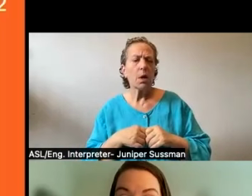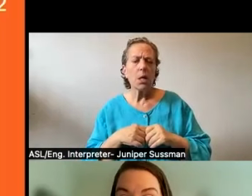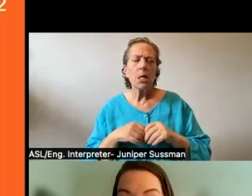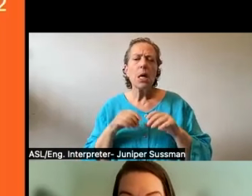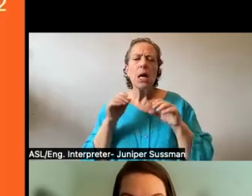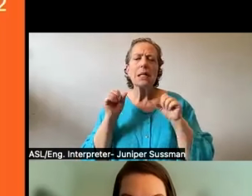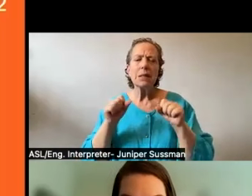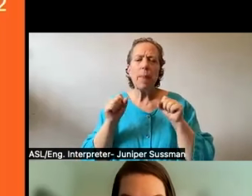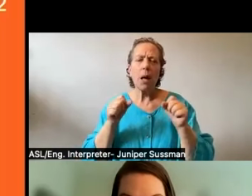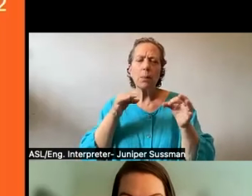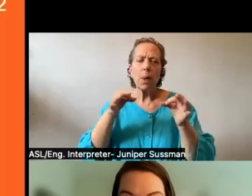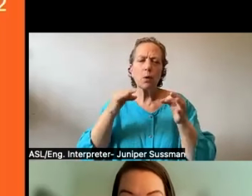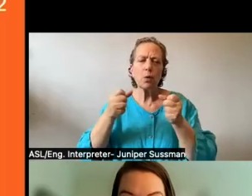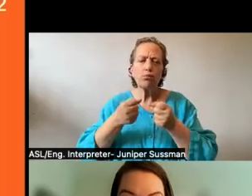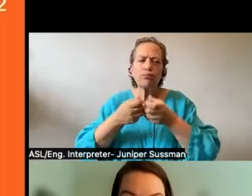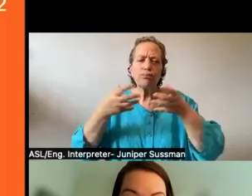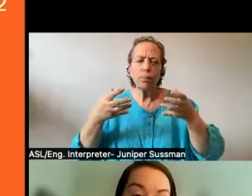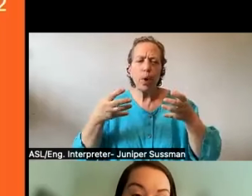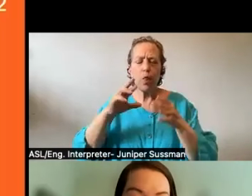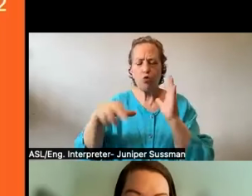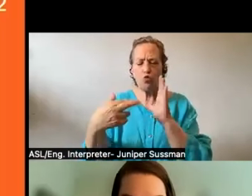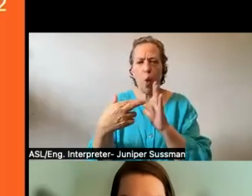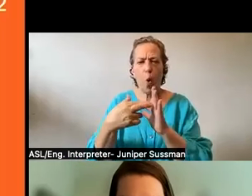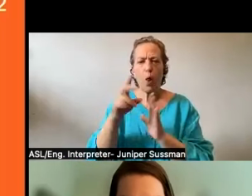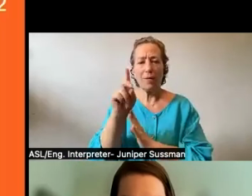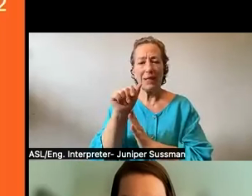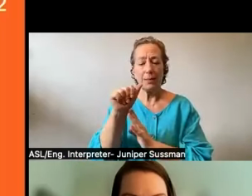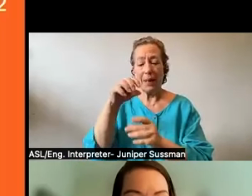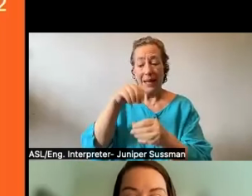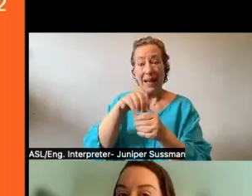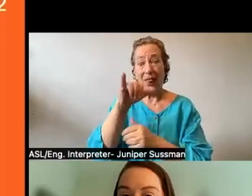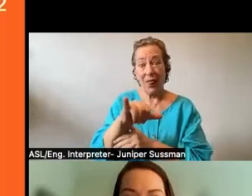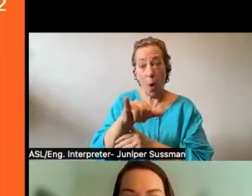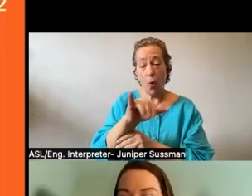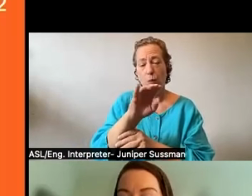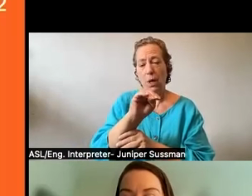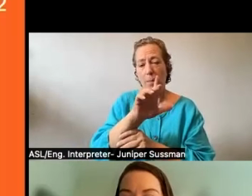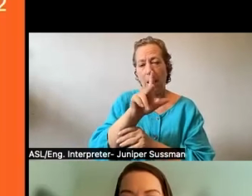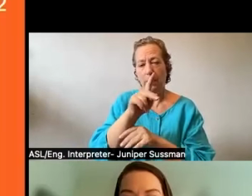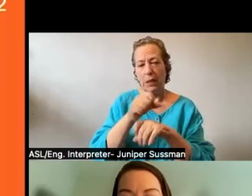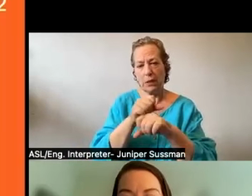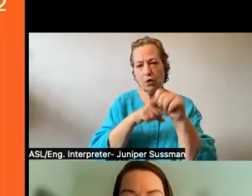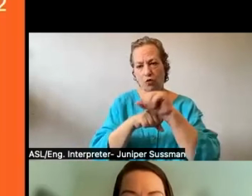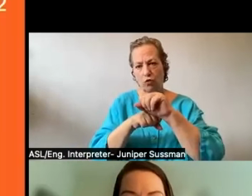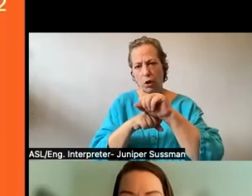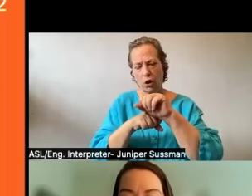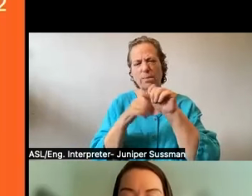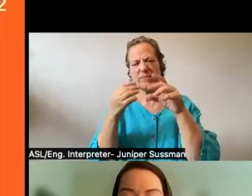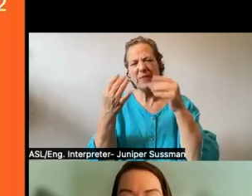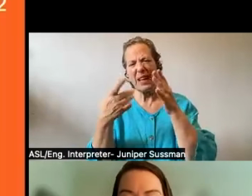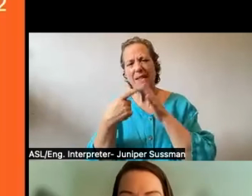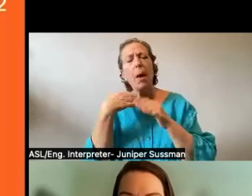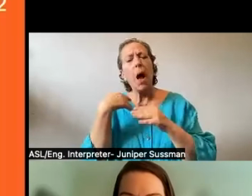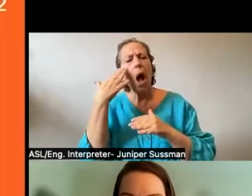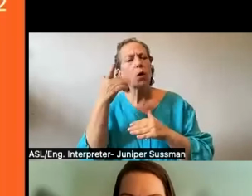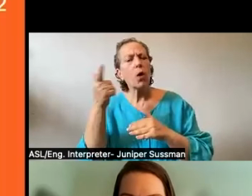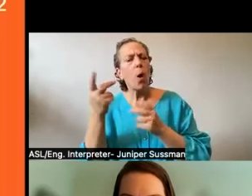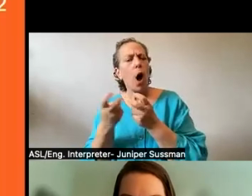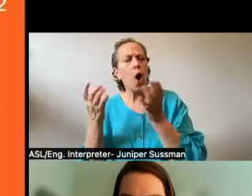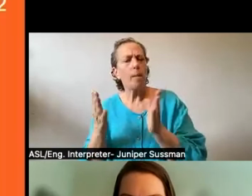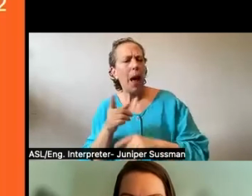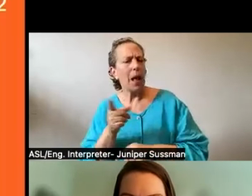of disability in those existing MLP structures. For example, and I know that our panelists have some experience